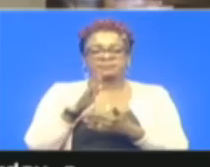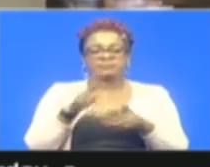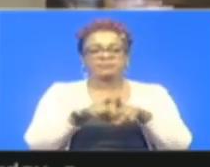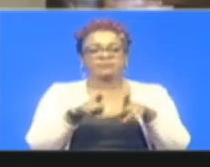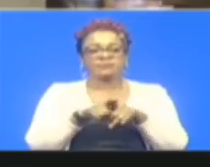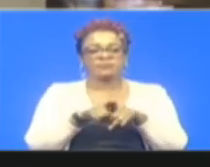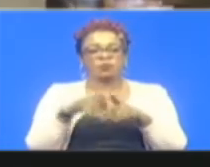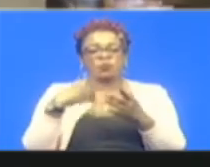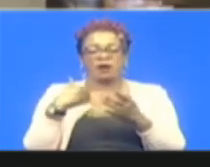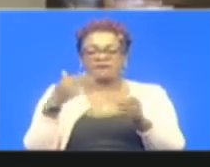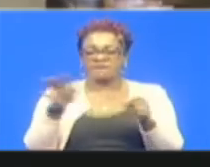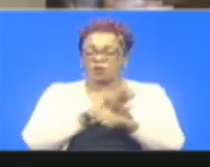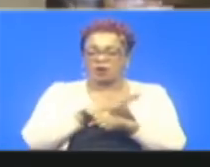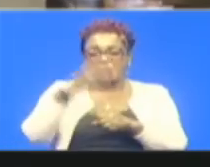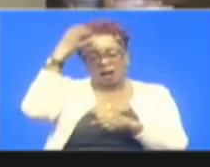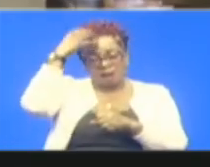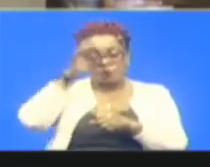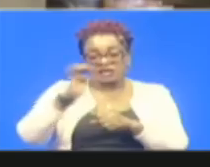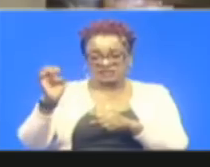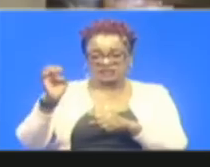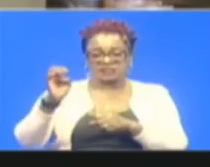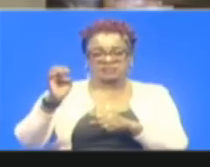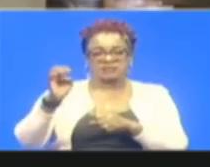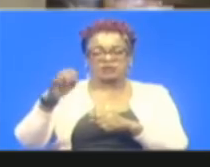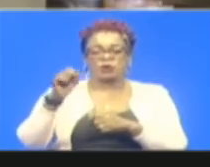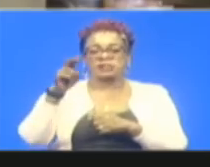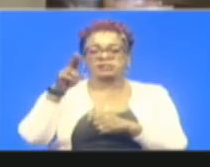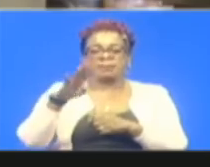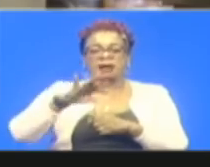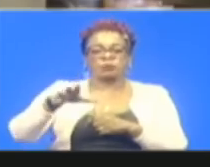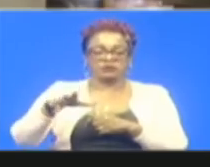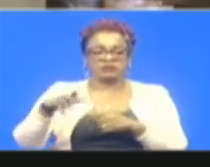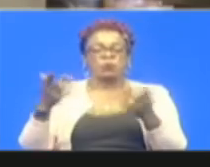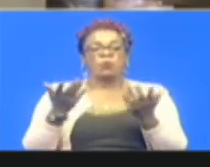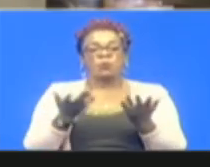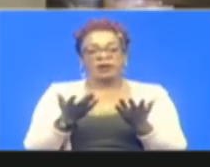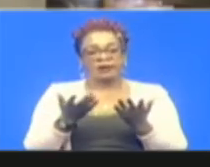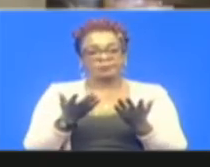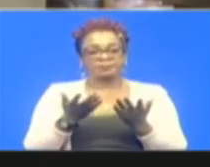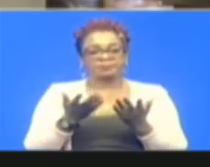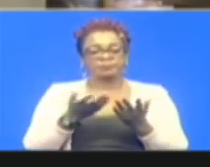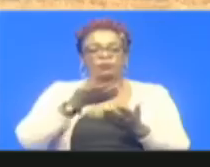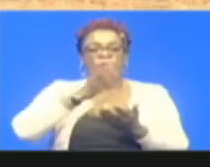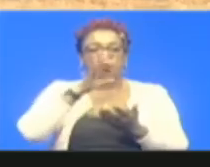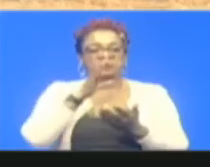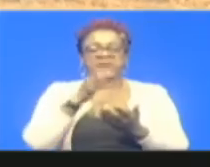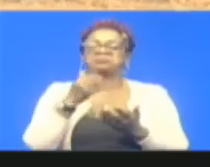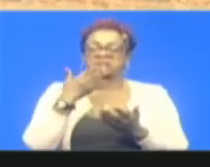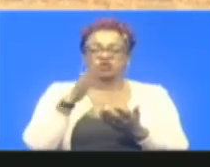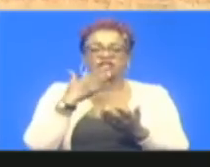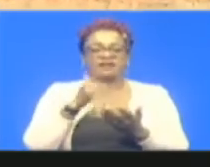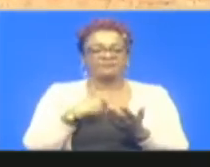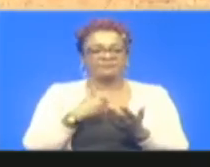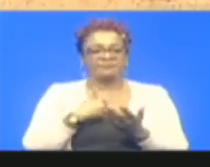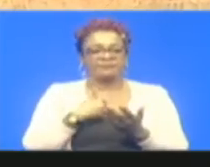have a whole of Lamu East Constituency or sub-county where water is saline. For 200